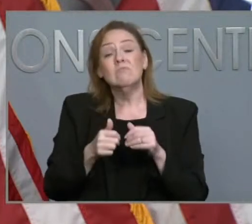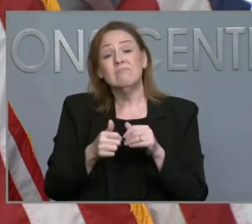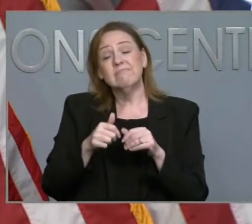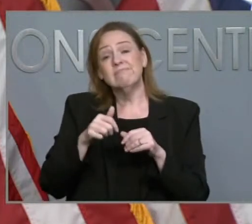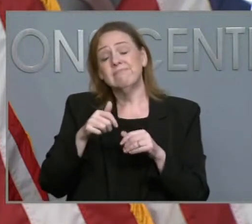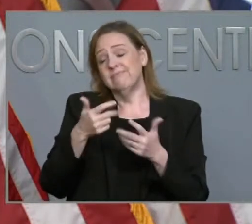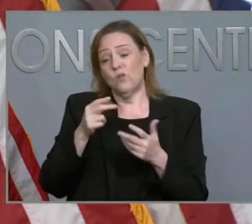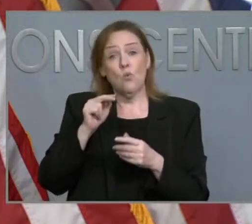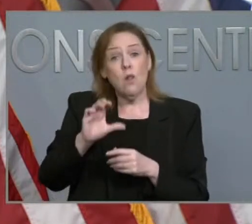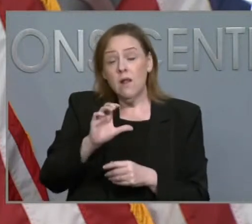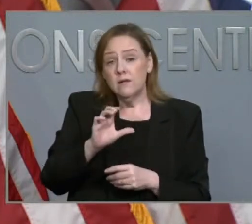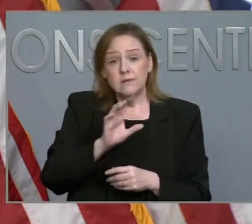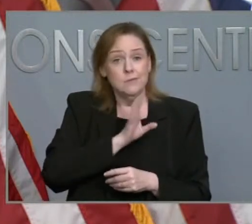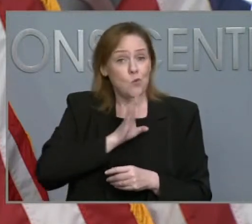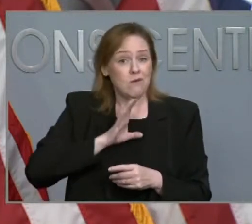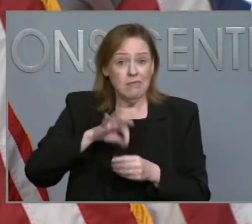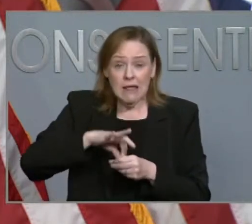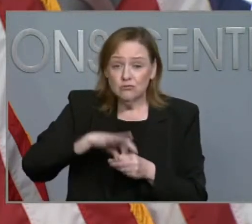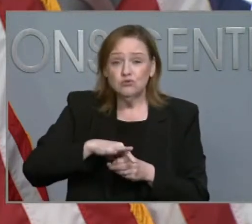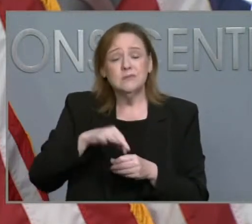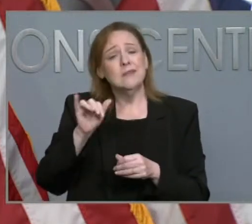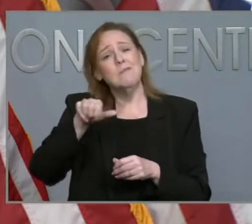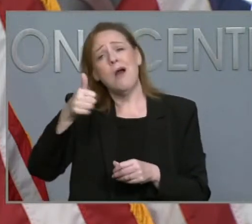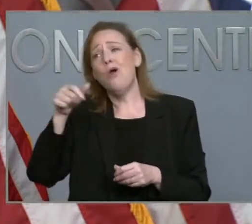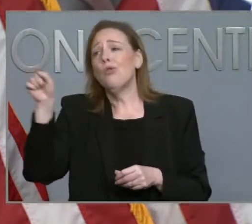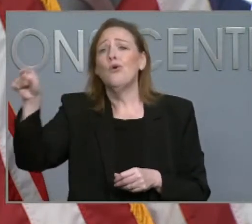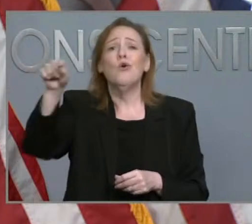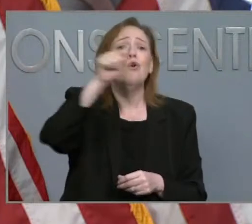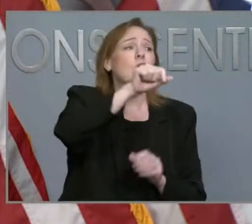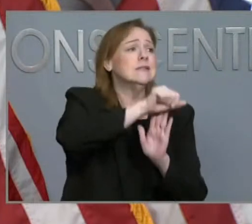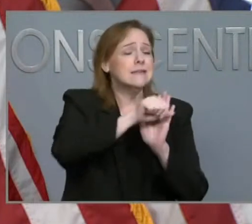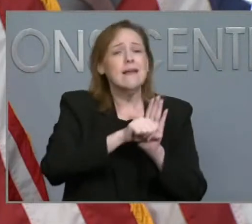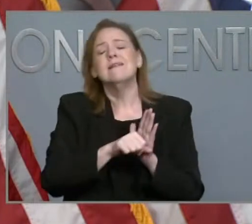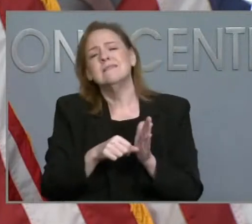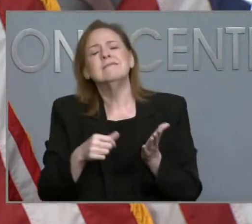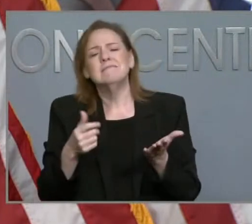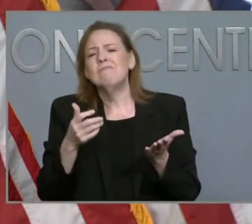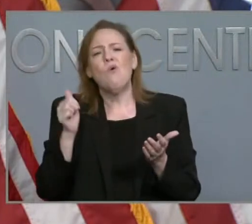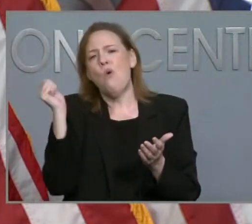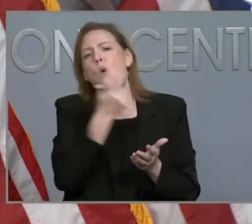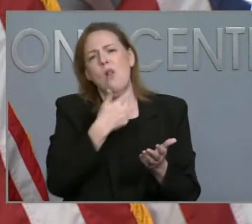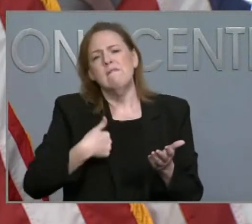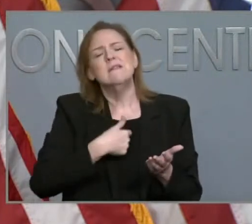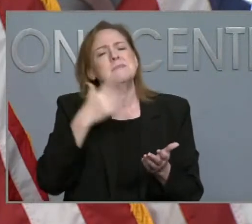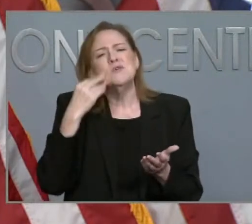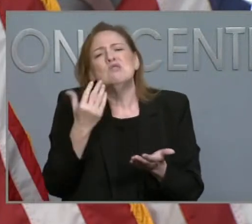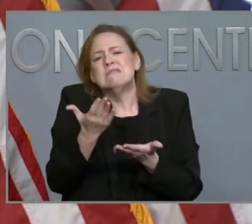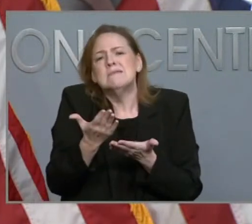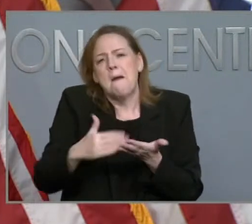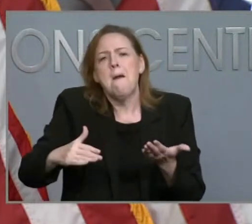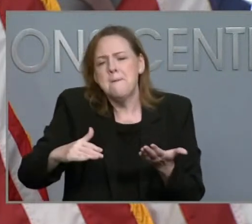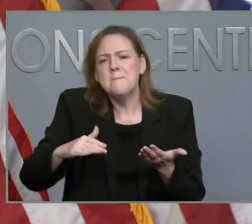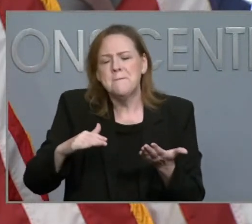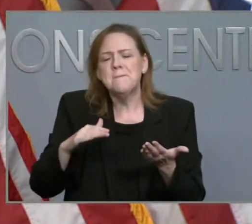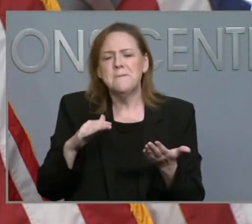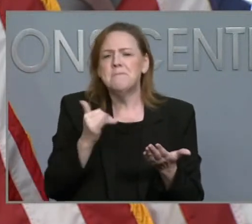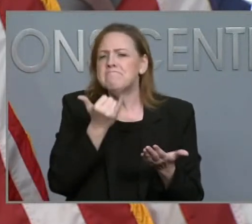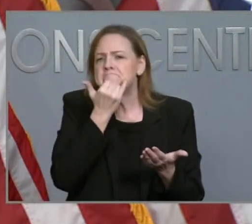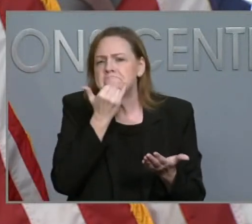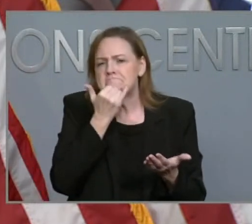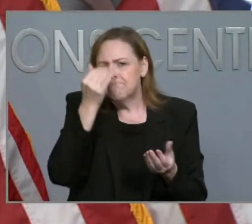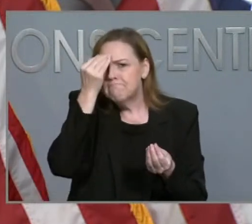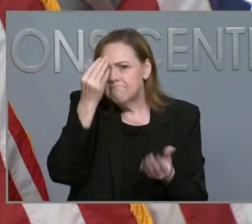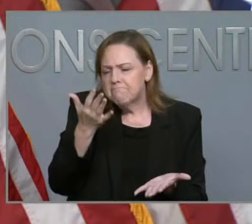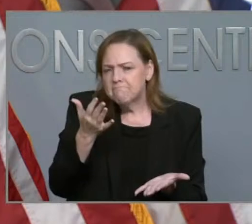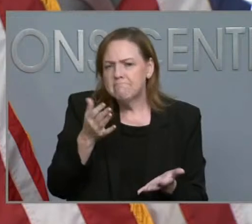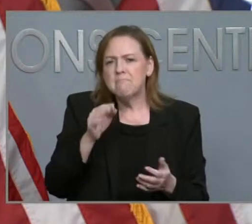colleagues across the country, have certainly been subjected to some level of mis and disinformation. But what I